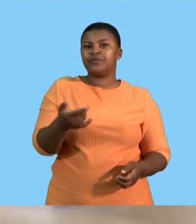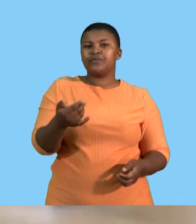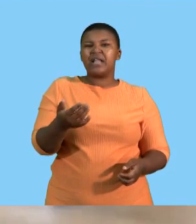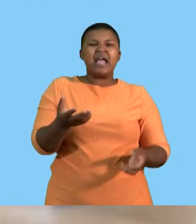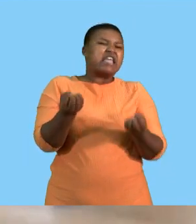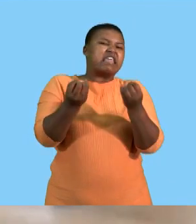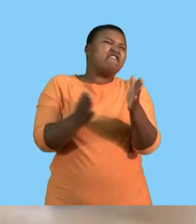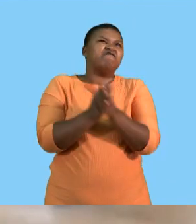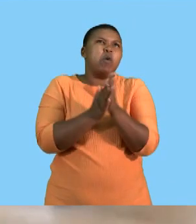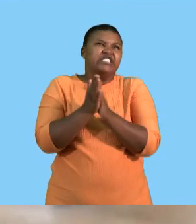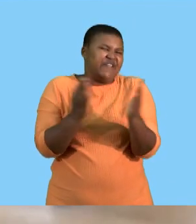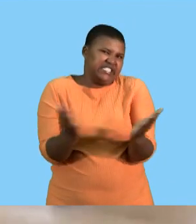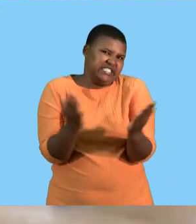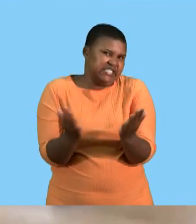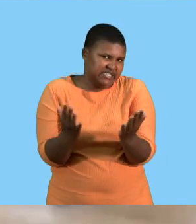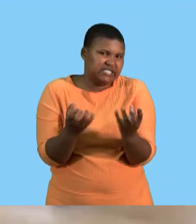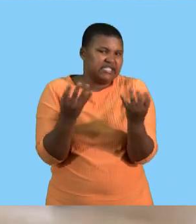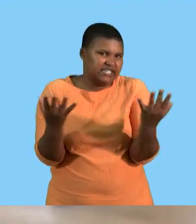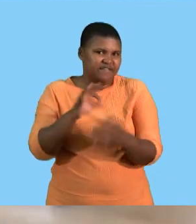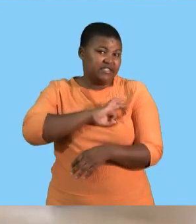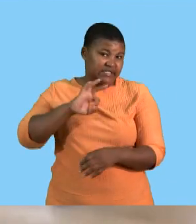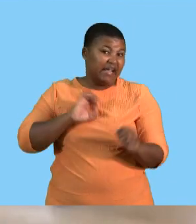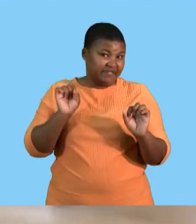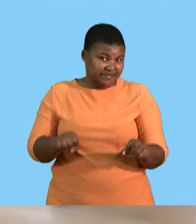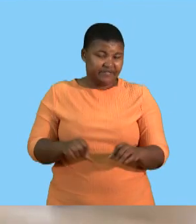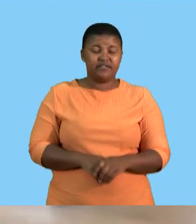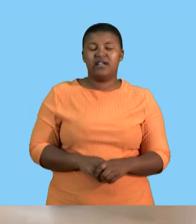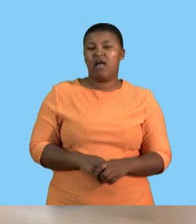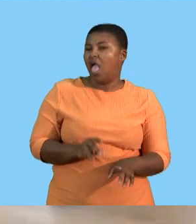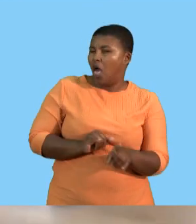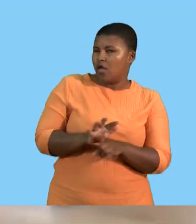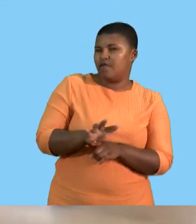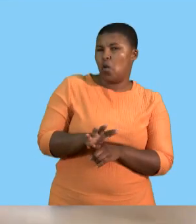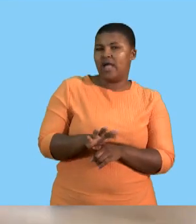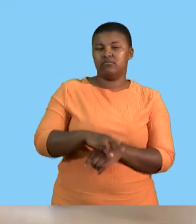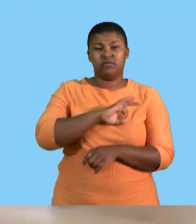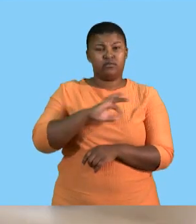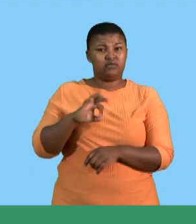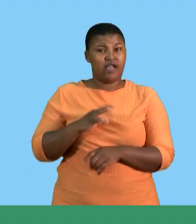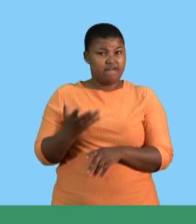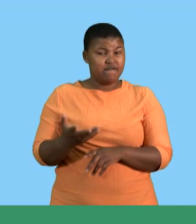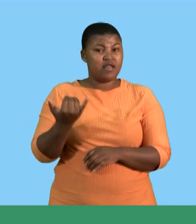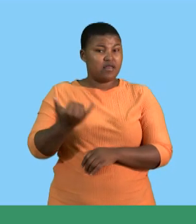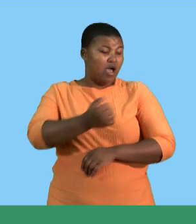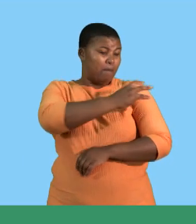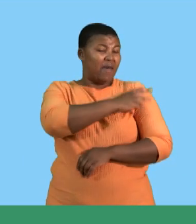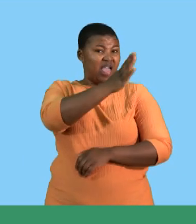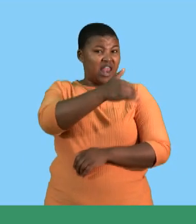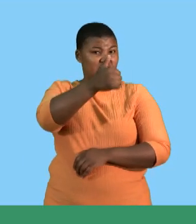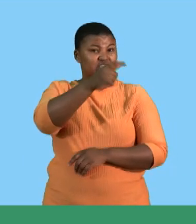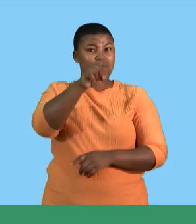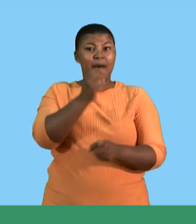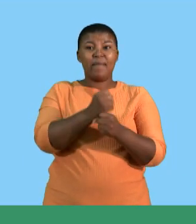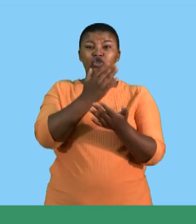motivate, that's the word I'm looking for, motivate the employees and influence them. So any manager must make the